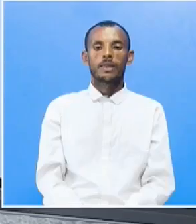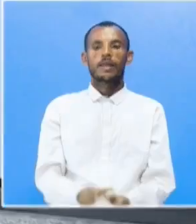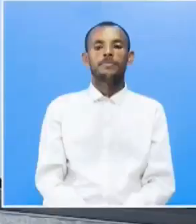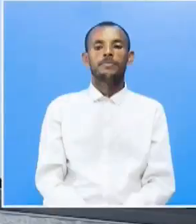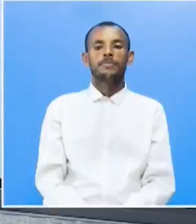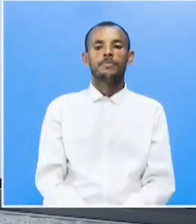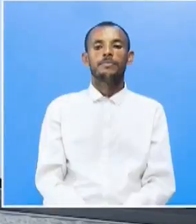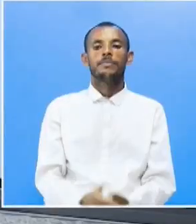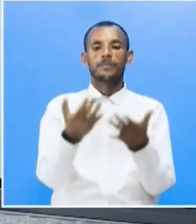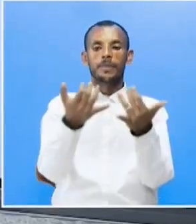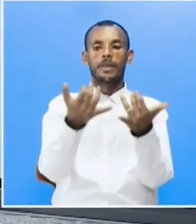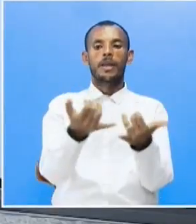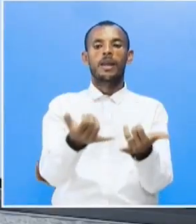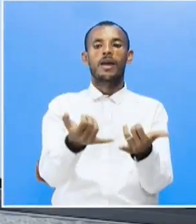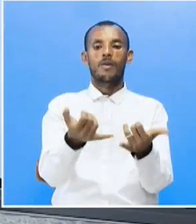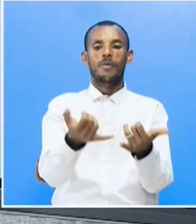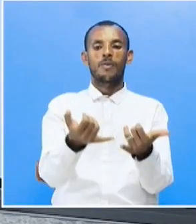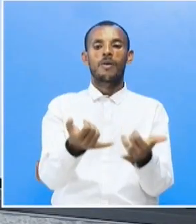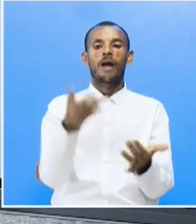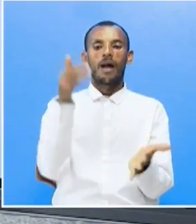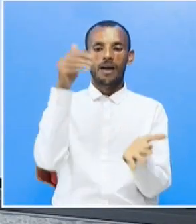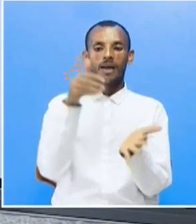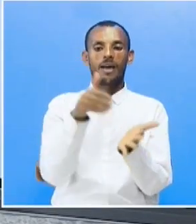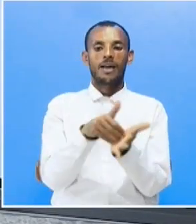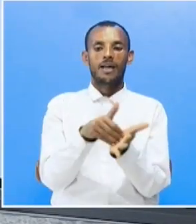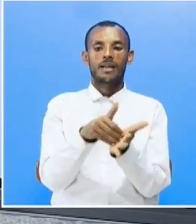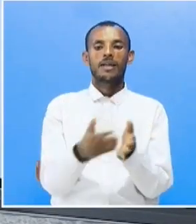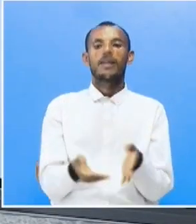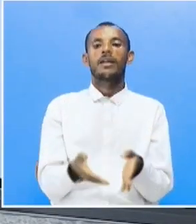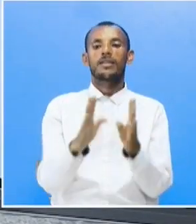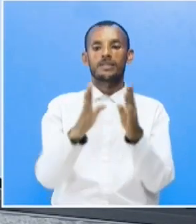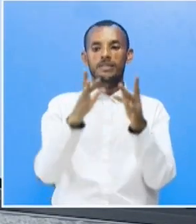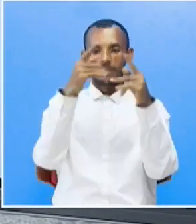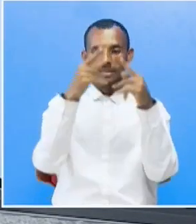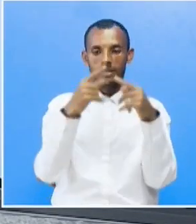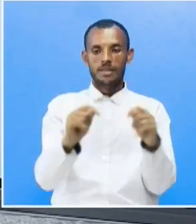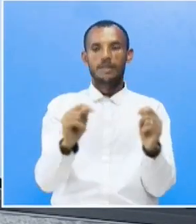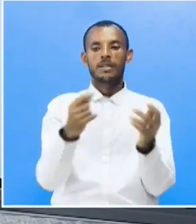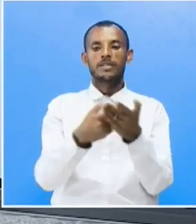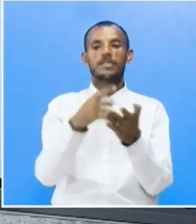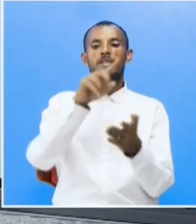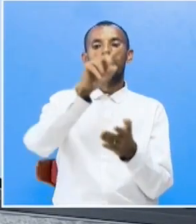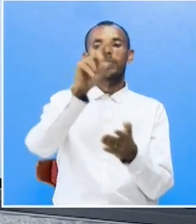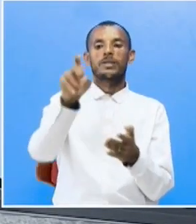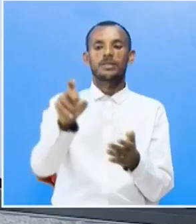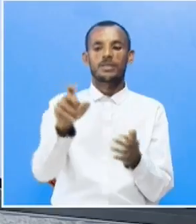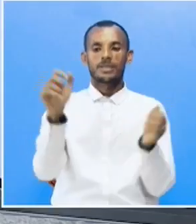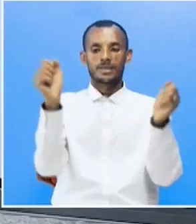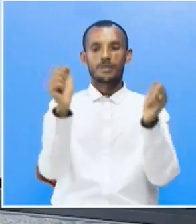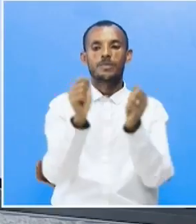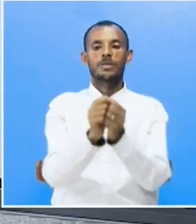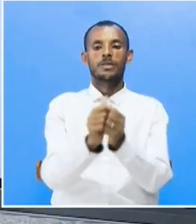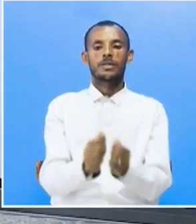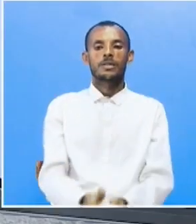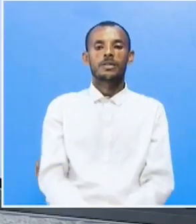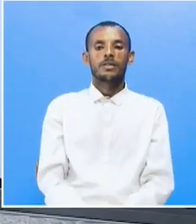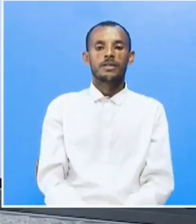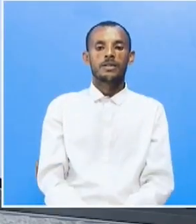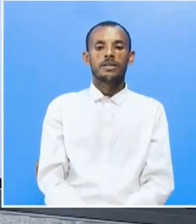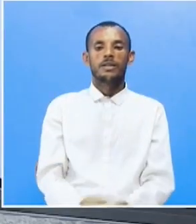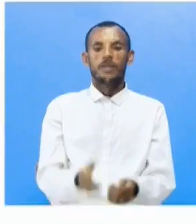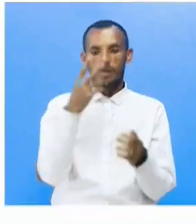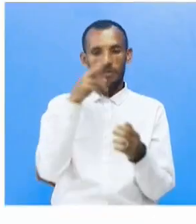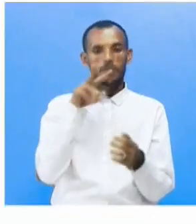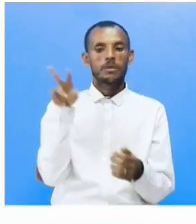Calculate. Now, again, let's try this question together.